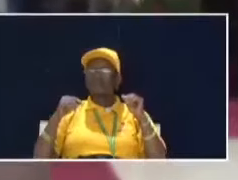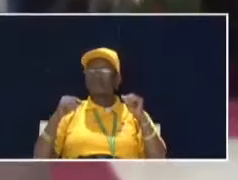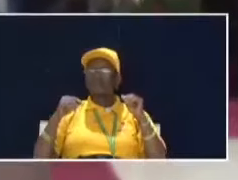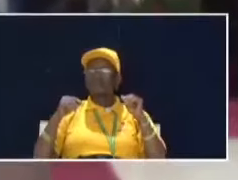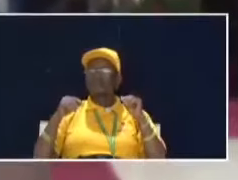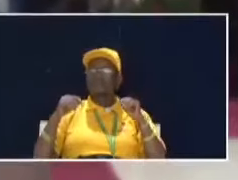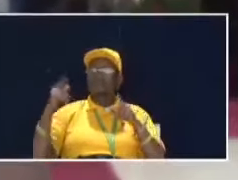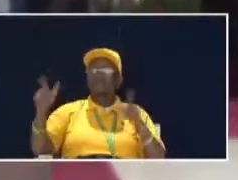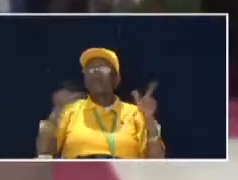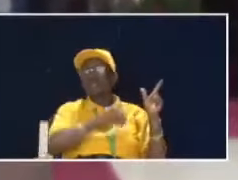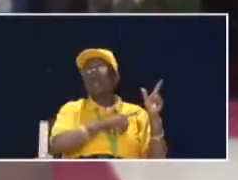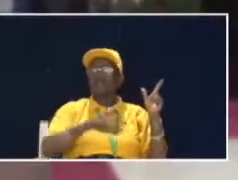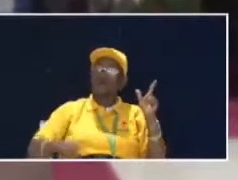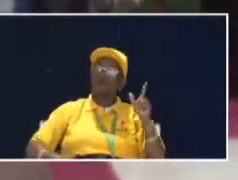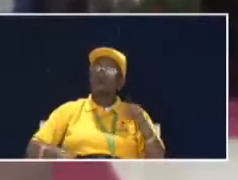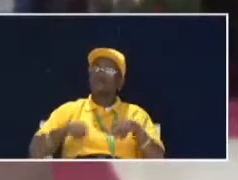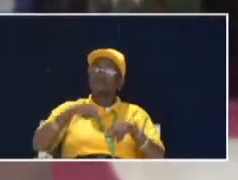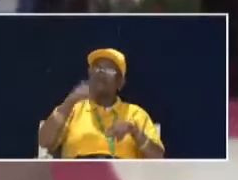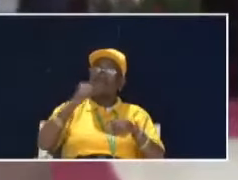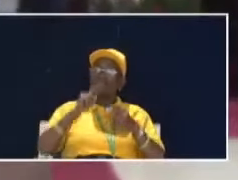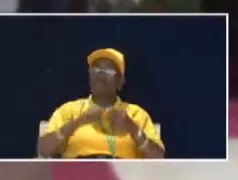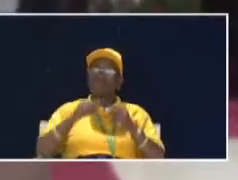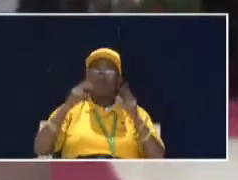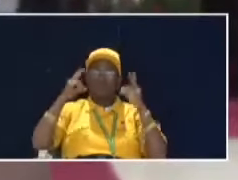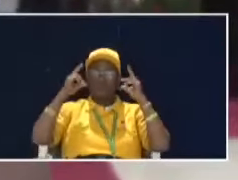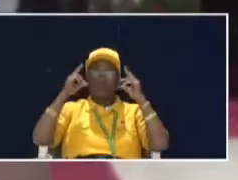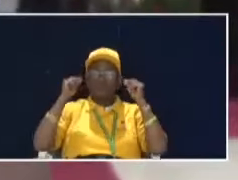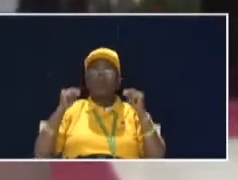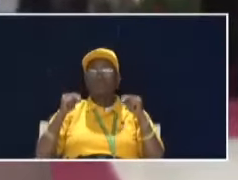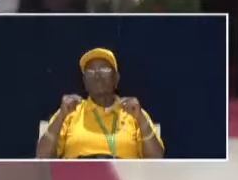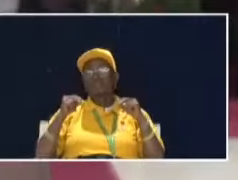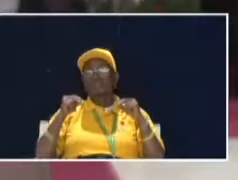The Lord said to Moses,